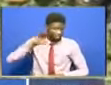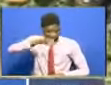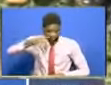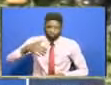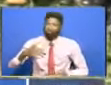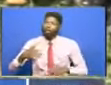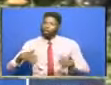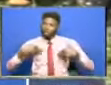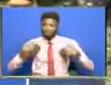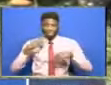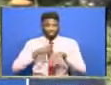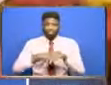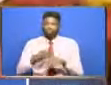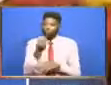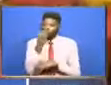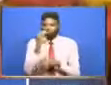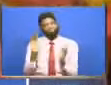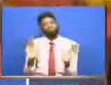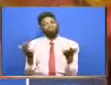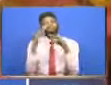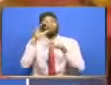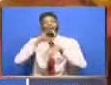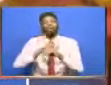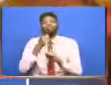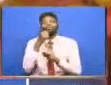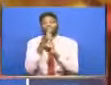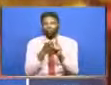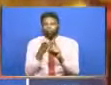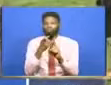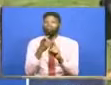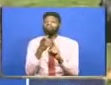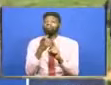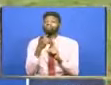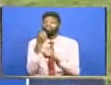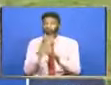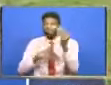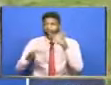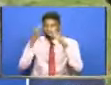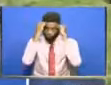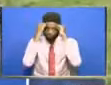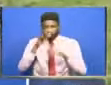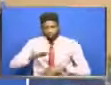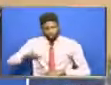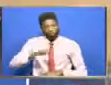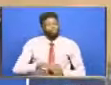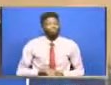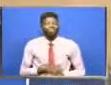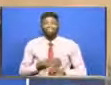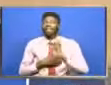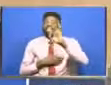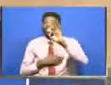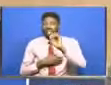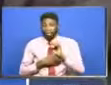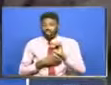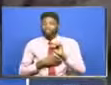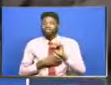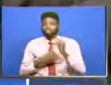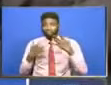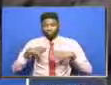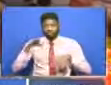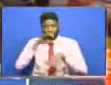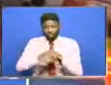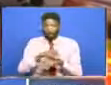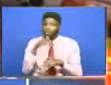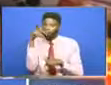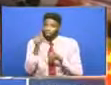they received food donations from a cross-section of university leavers in the area. About 30 street urchins received milk, bread